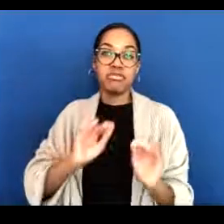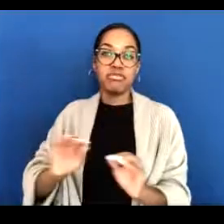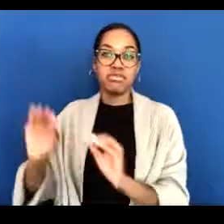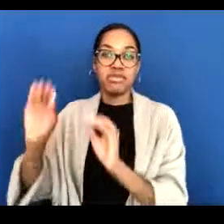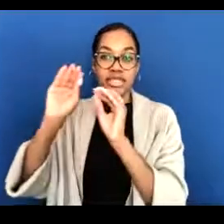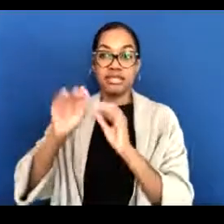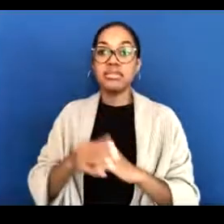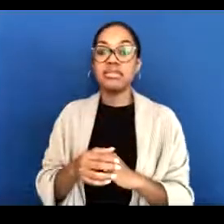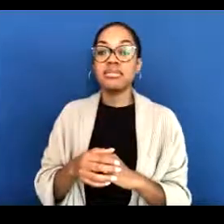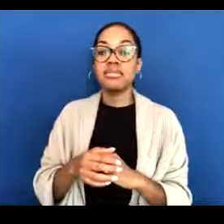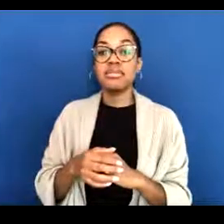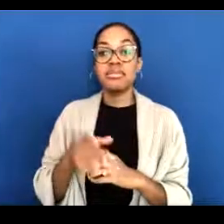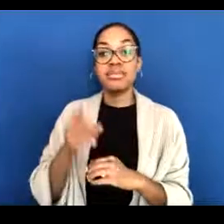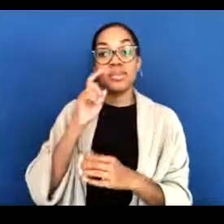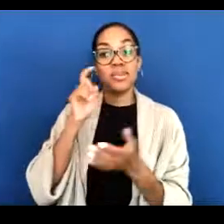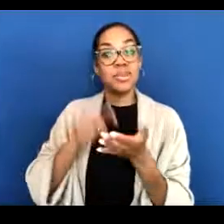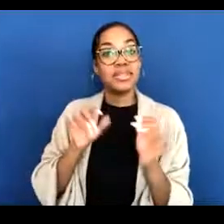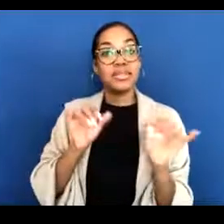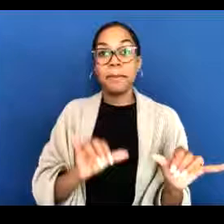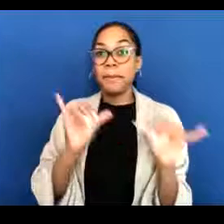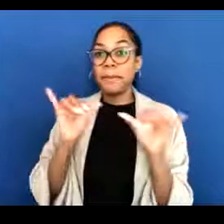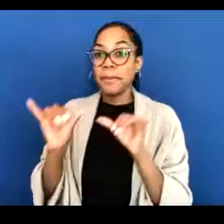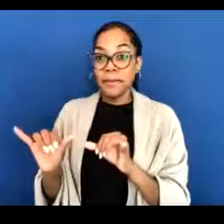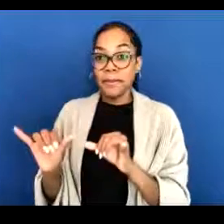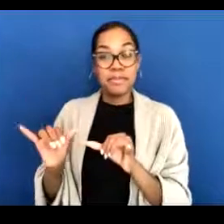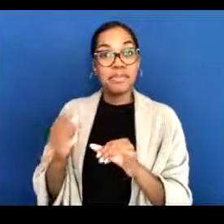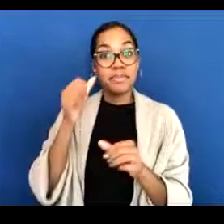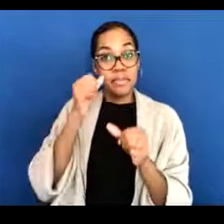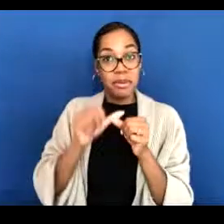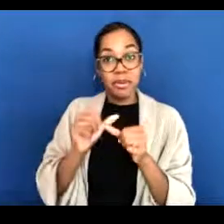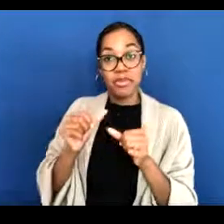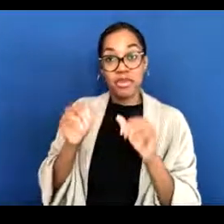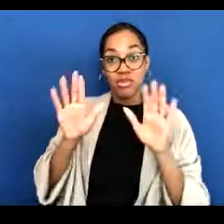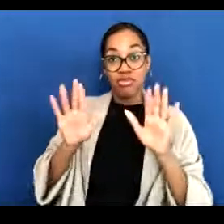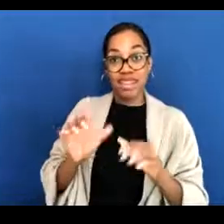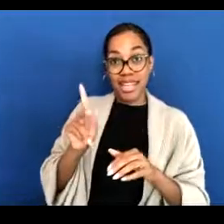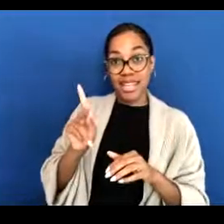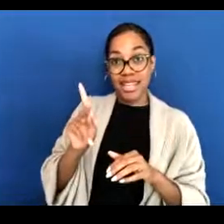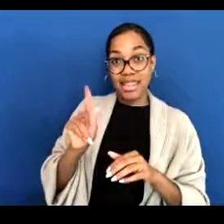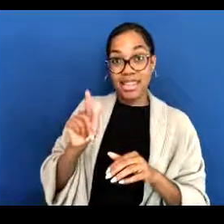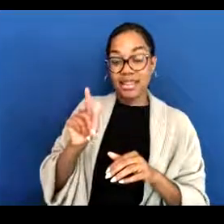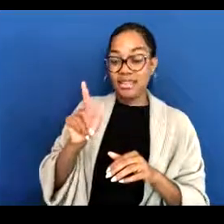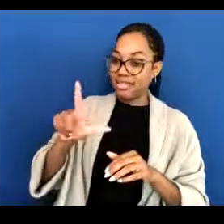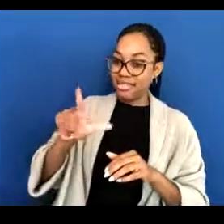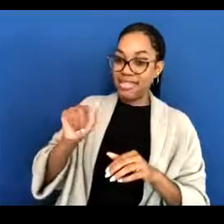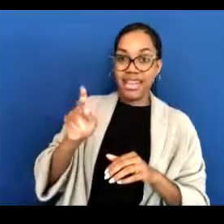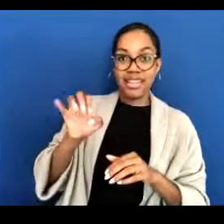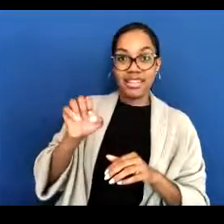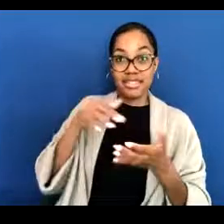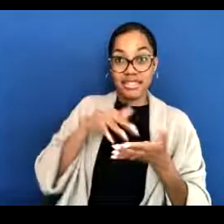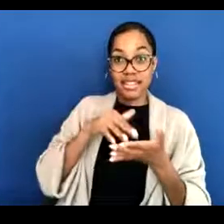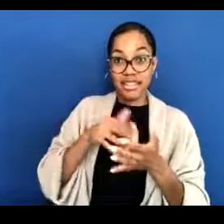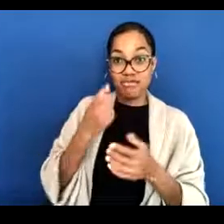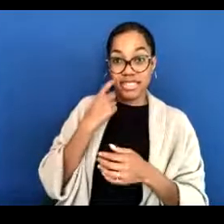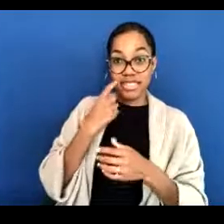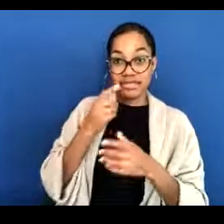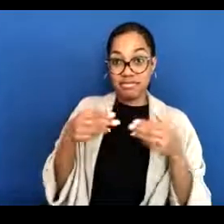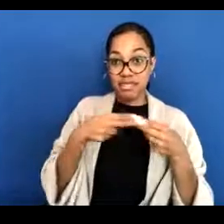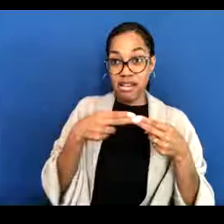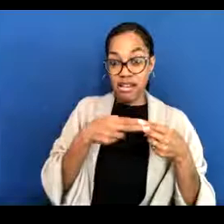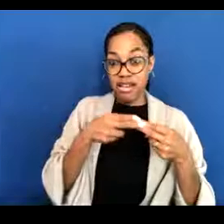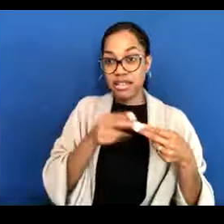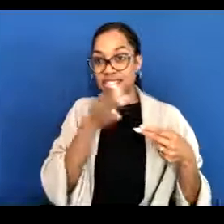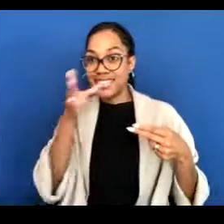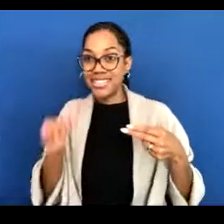we're noticing the same factors that they saw on their Great Lakes study. Very little radar reflectivity during the day, but at night, right